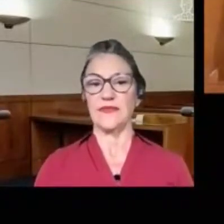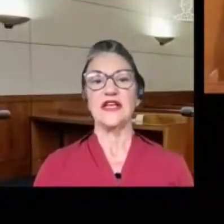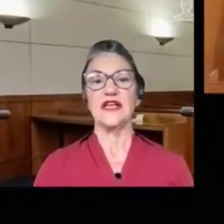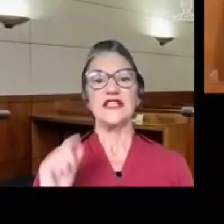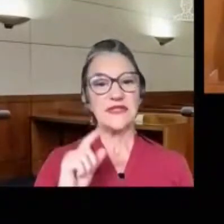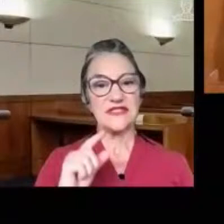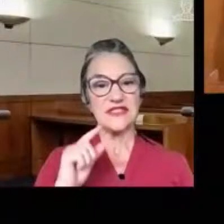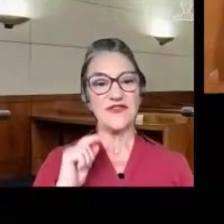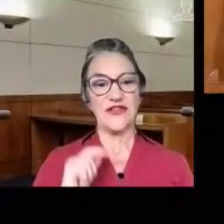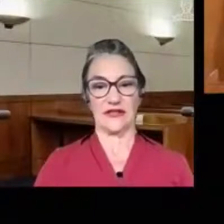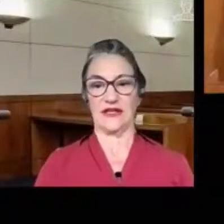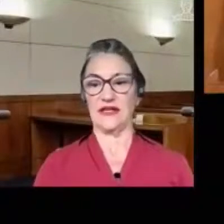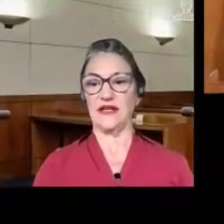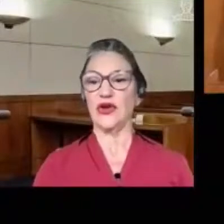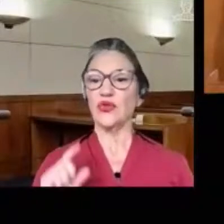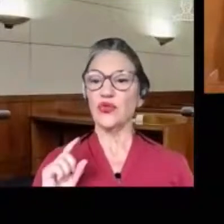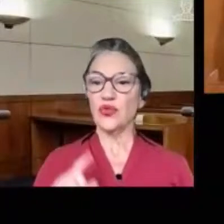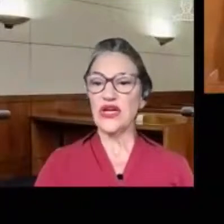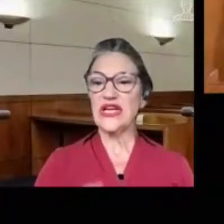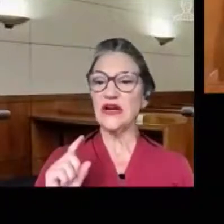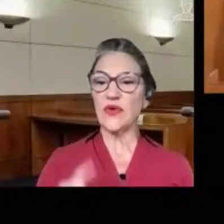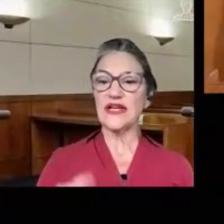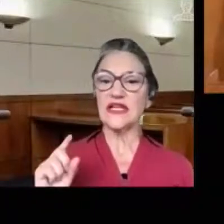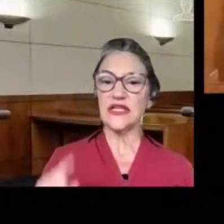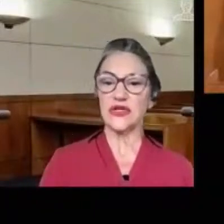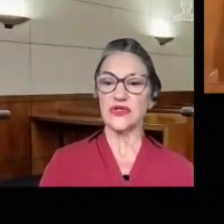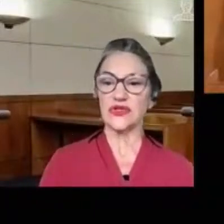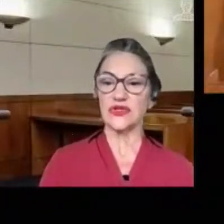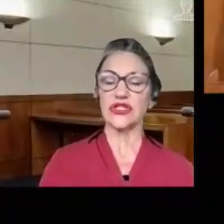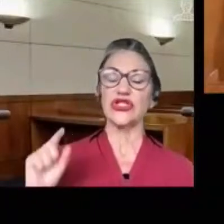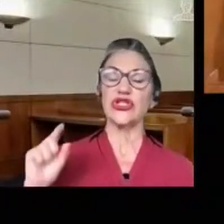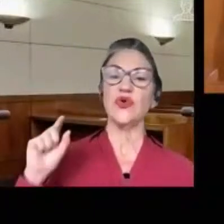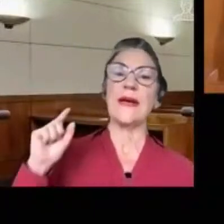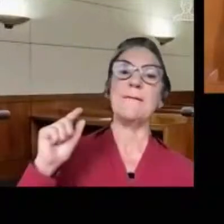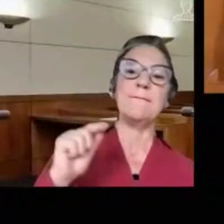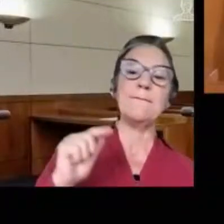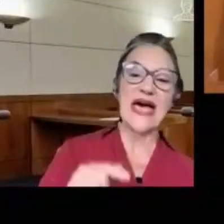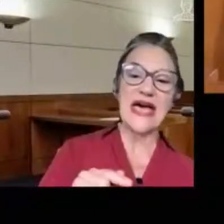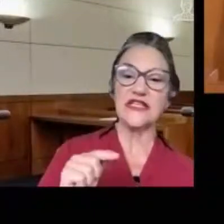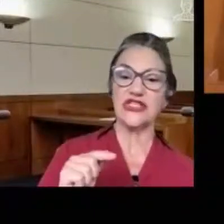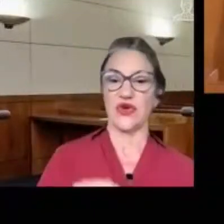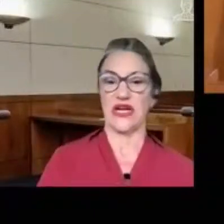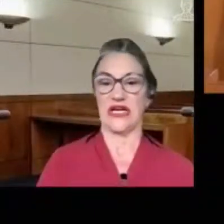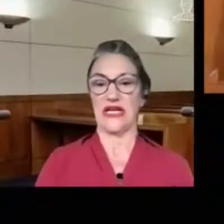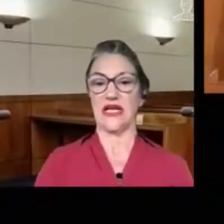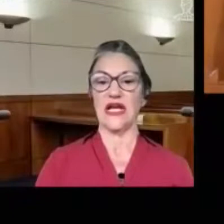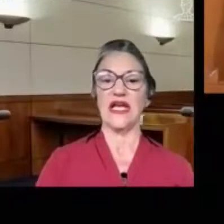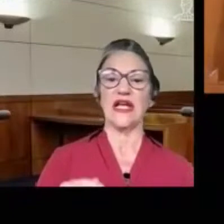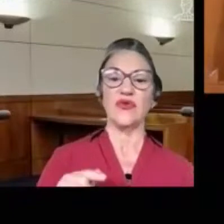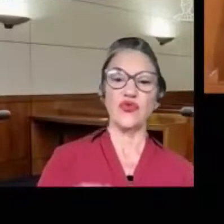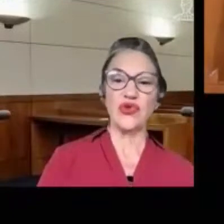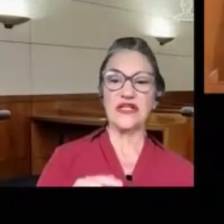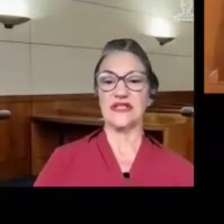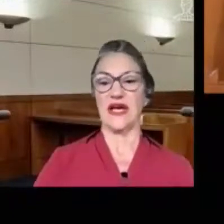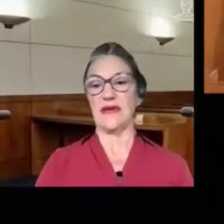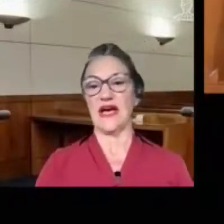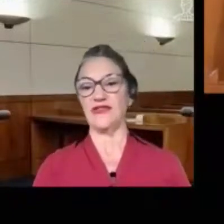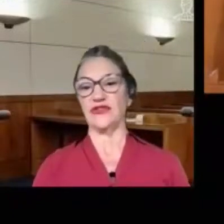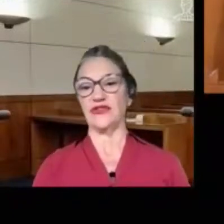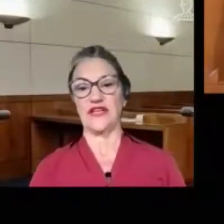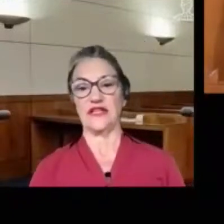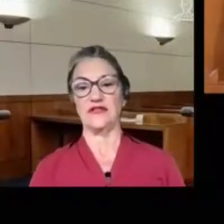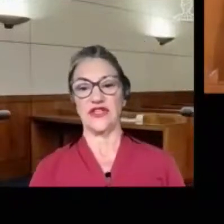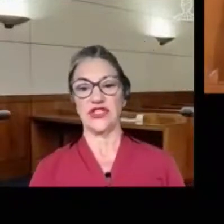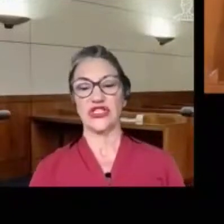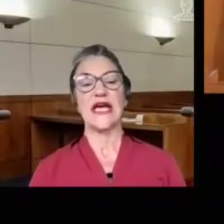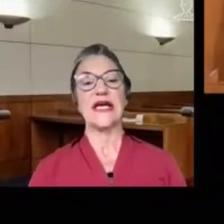study specifically redirecting users to embedded training real time